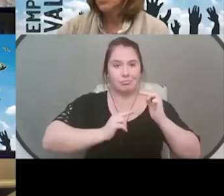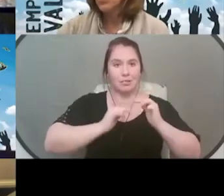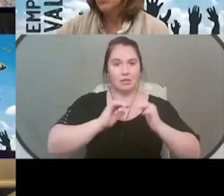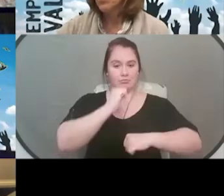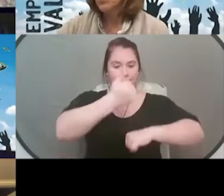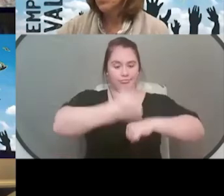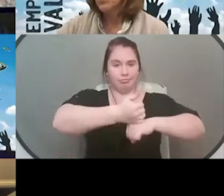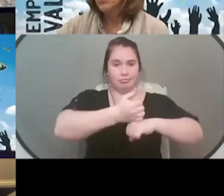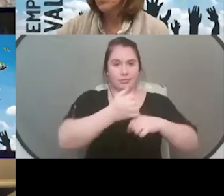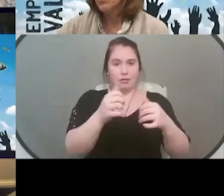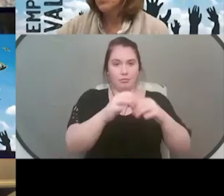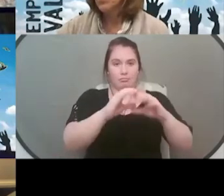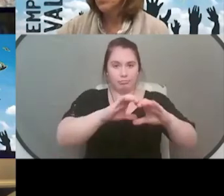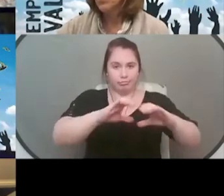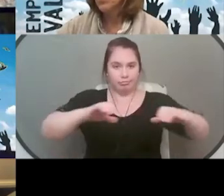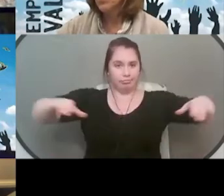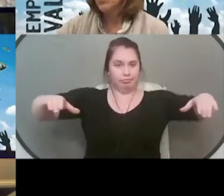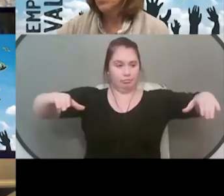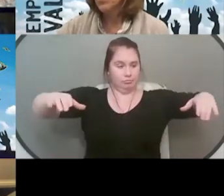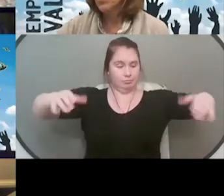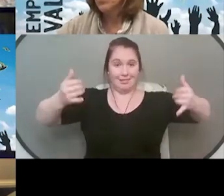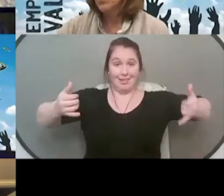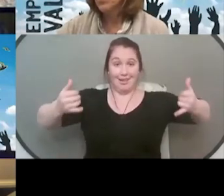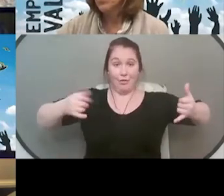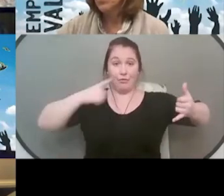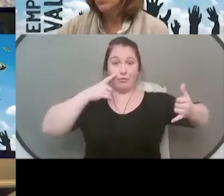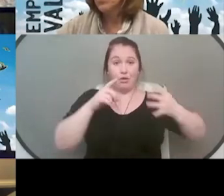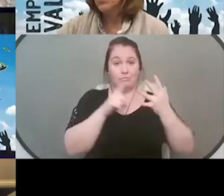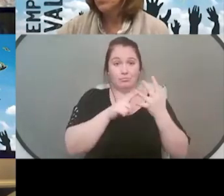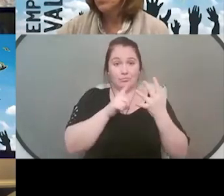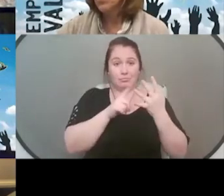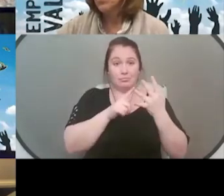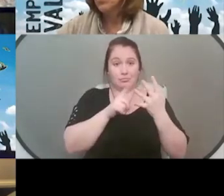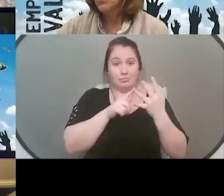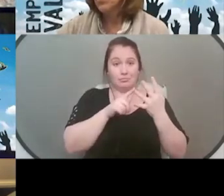out now that is on that option C slide.